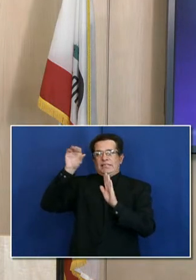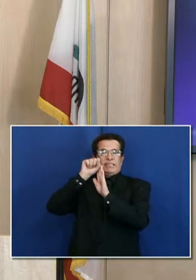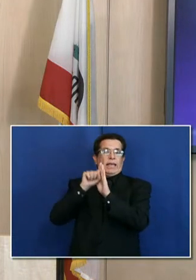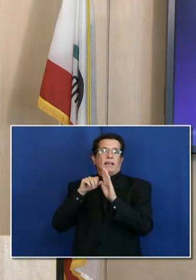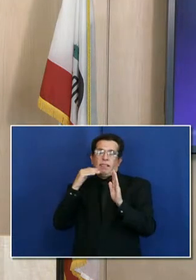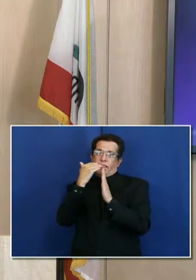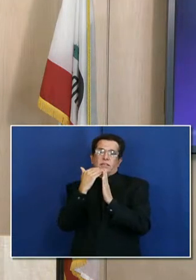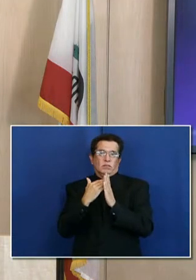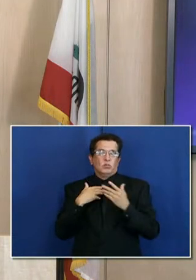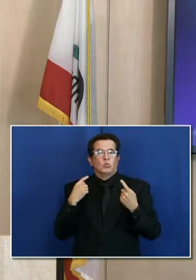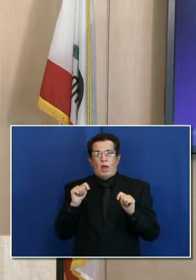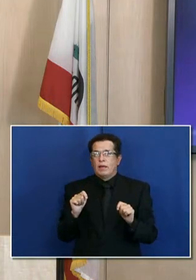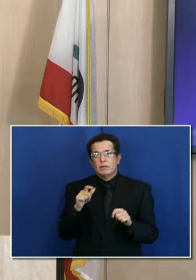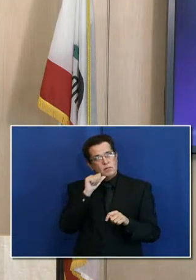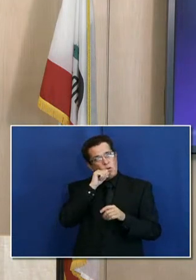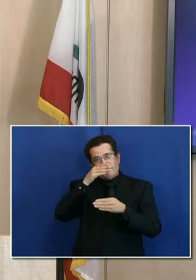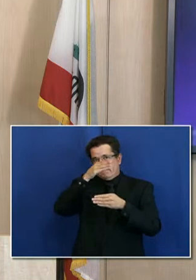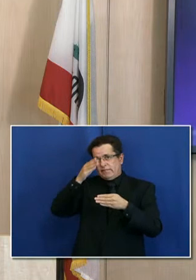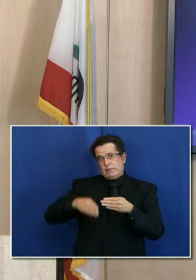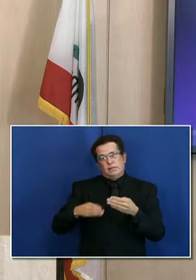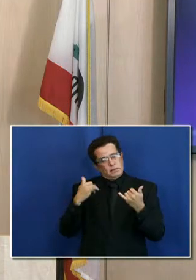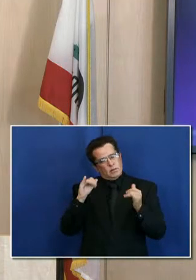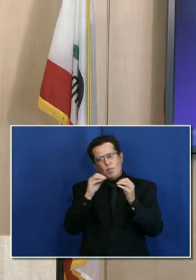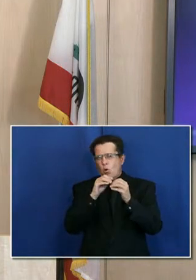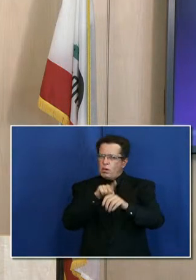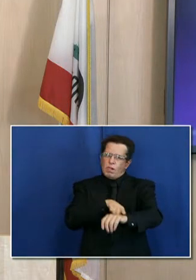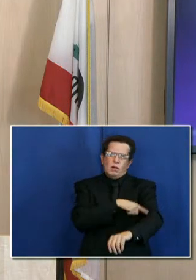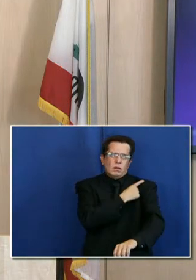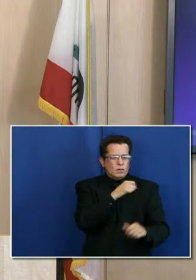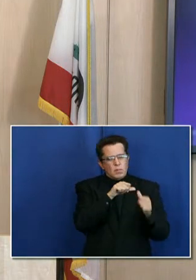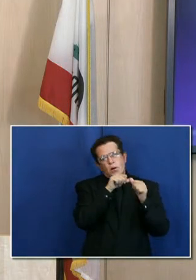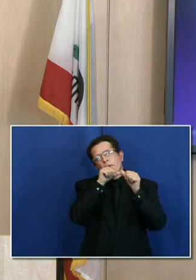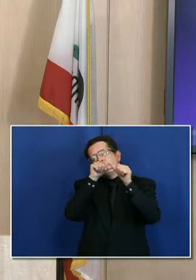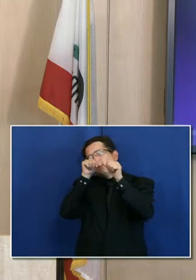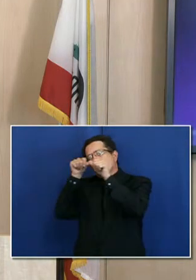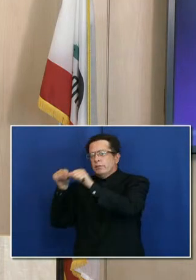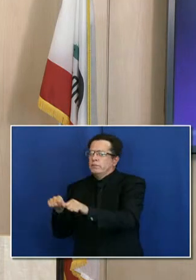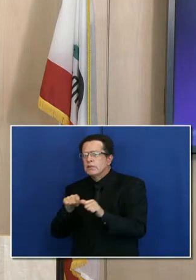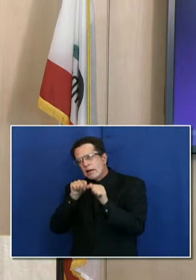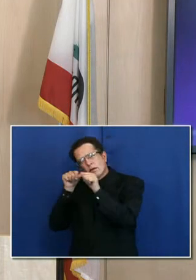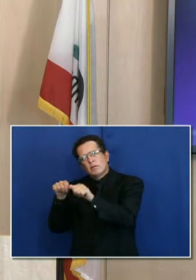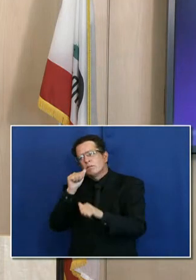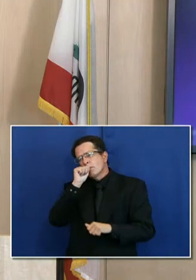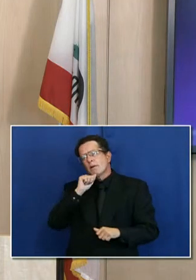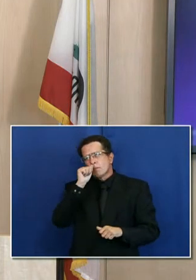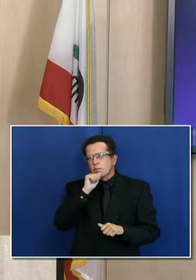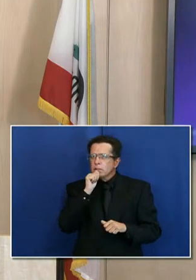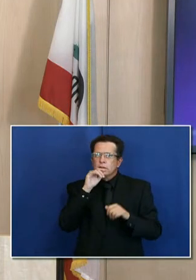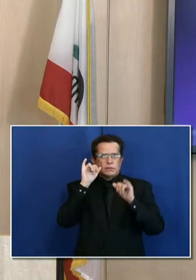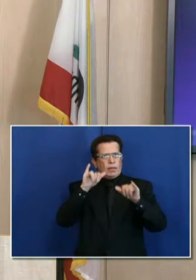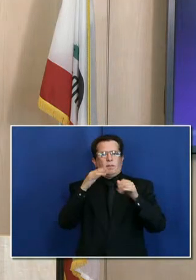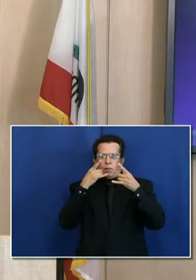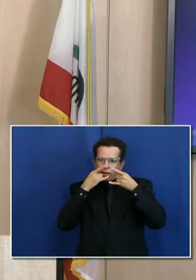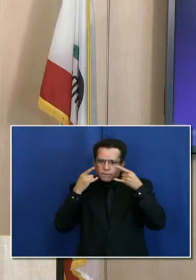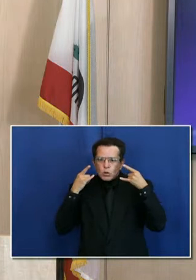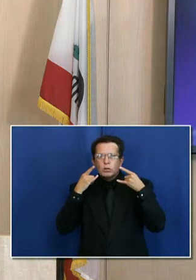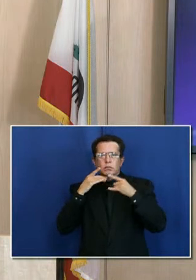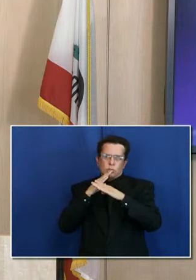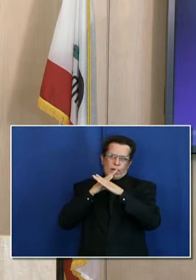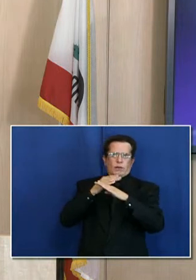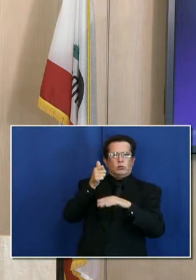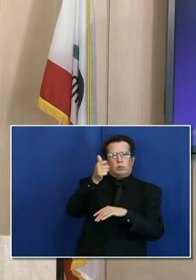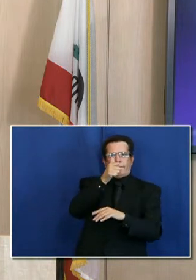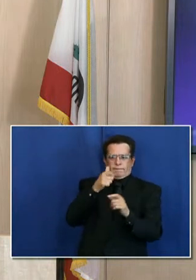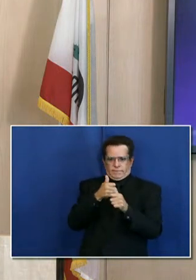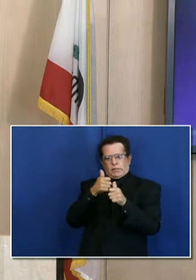line. It is a midpoint and a marathon, and so we have to continue to utilize face coverings, avoid large indoor settings,